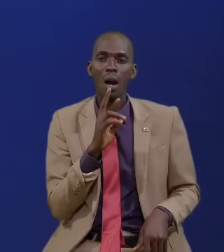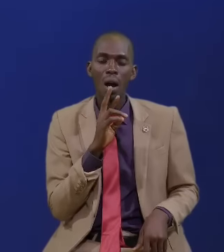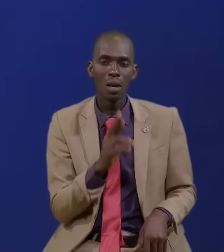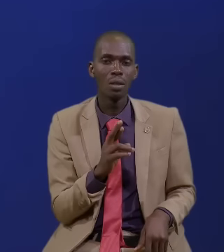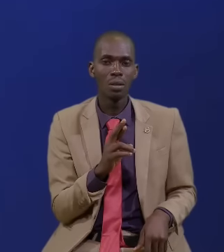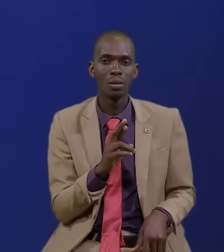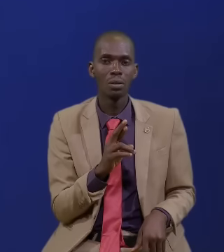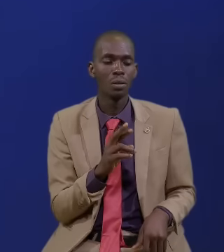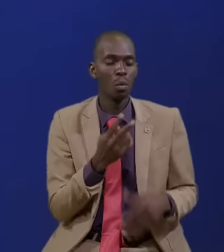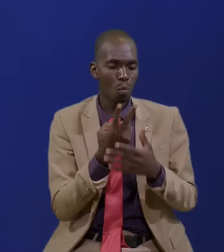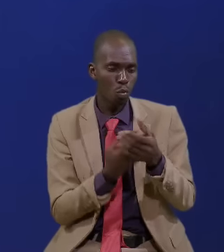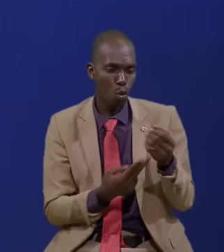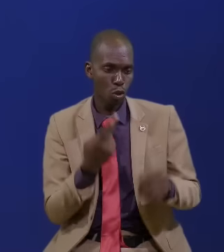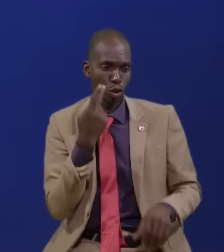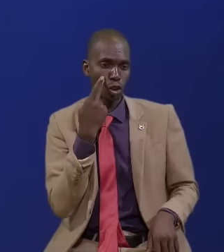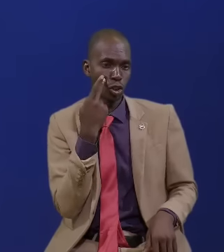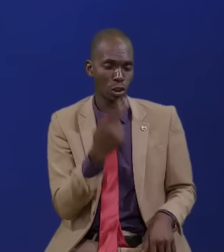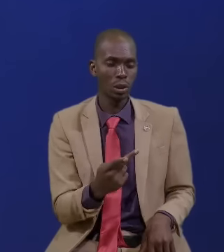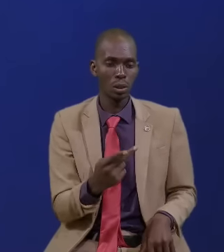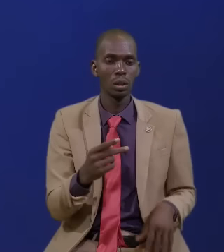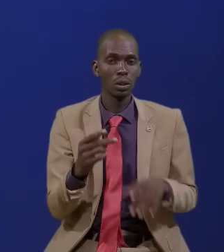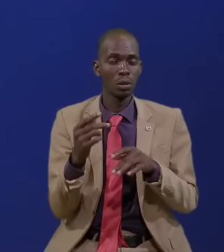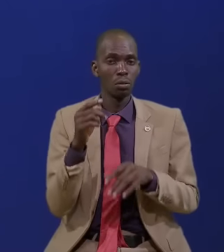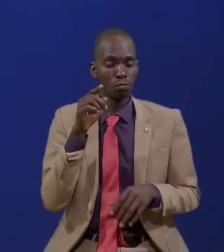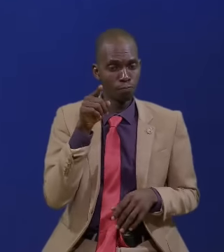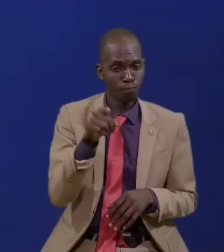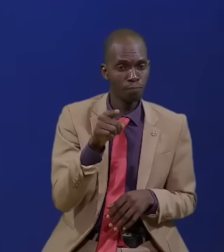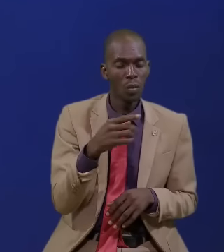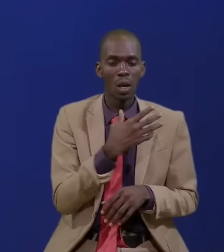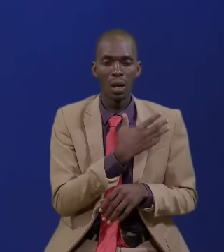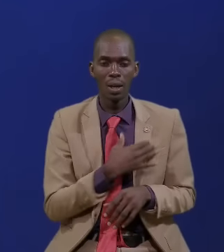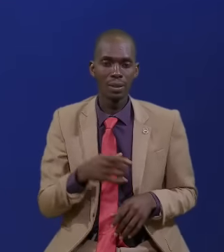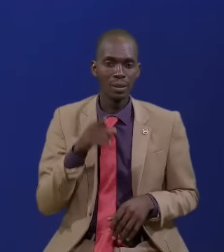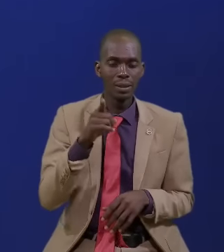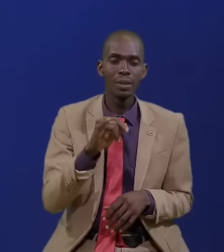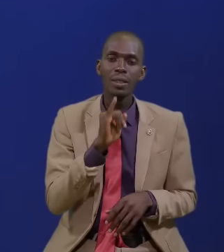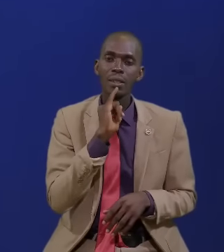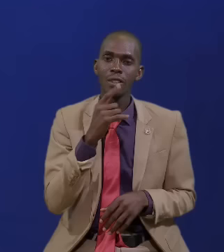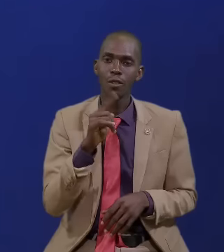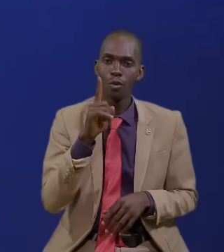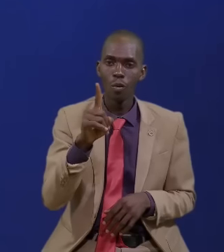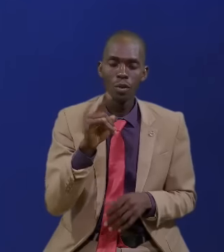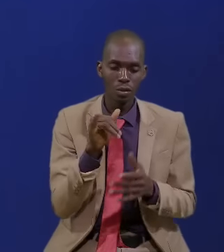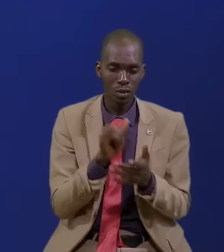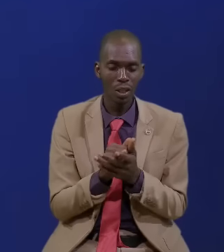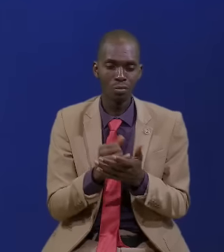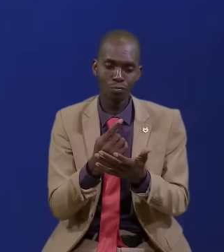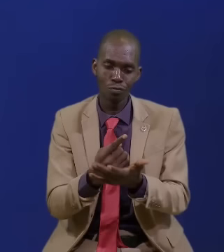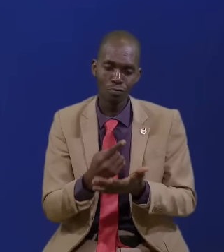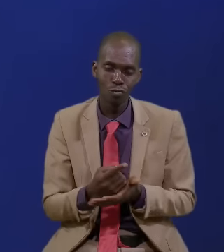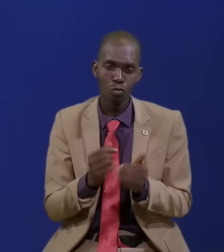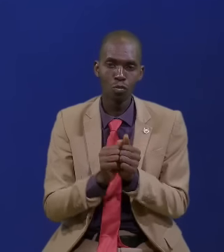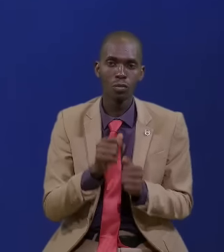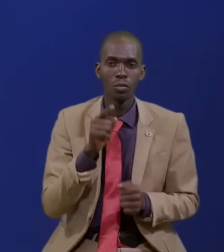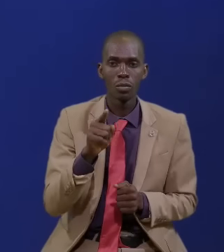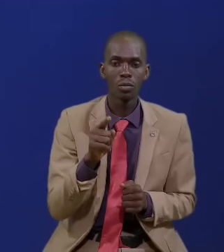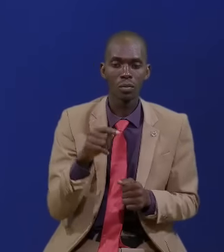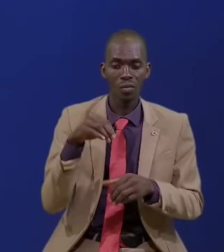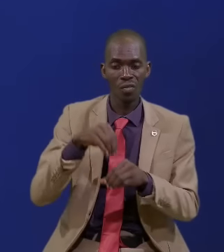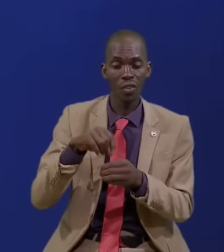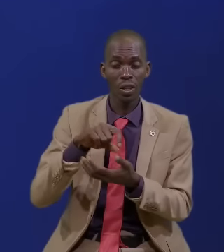him, and he is it. It is that talketh with thee. Verse